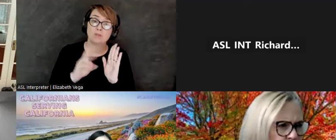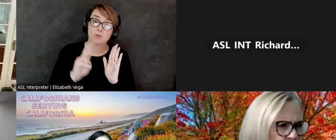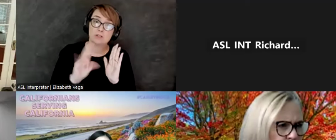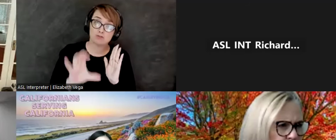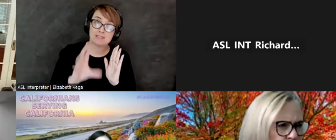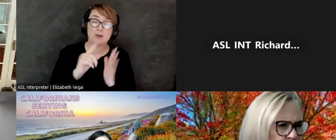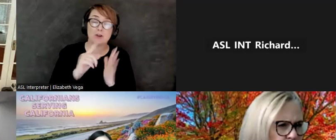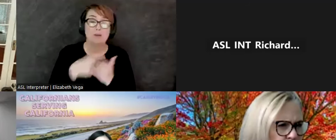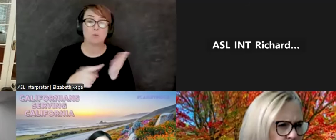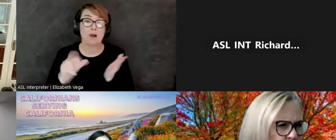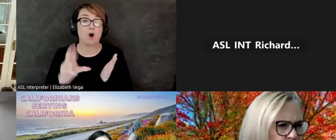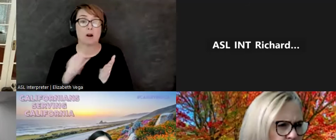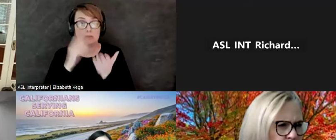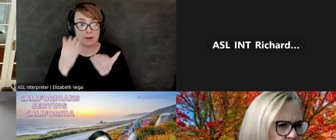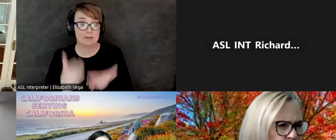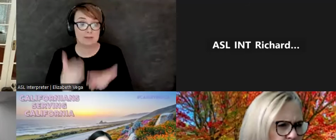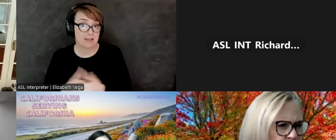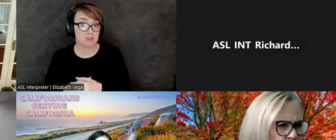are the recommendations?